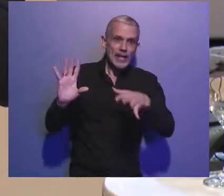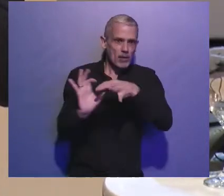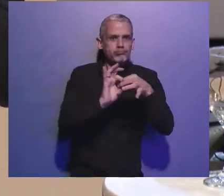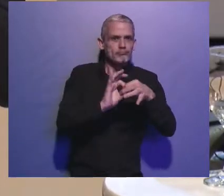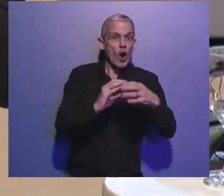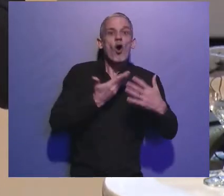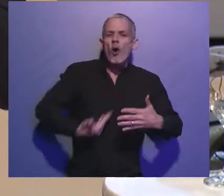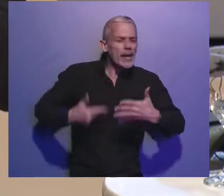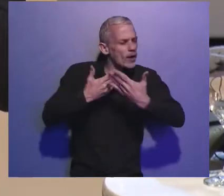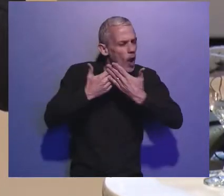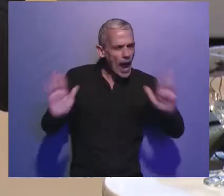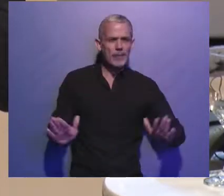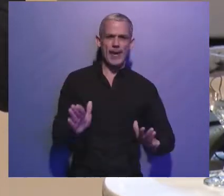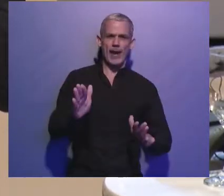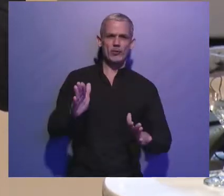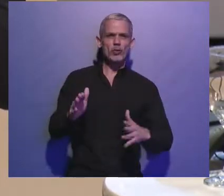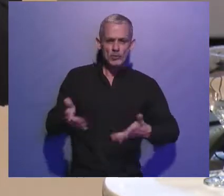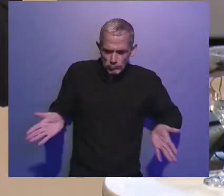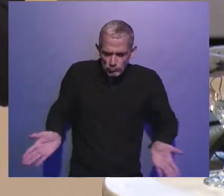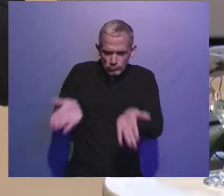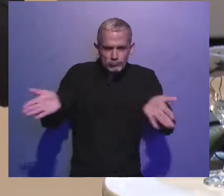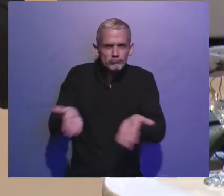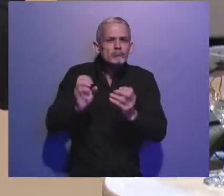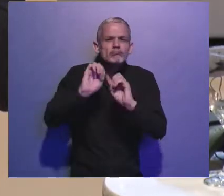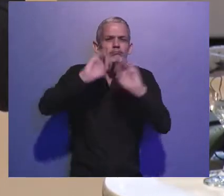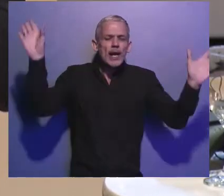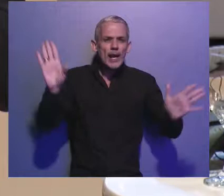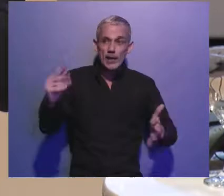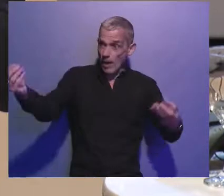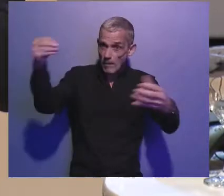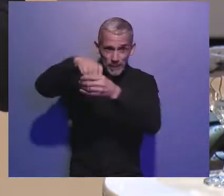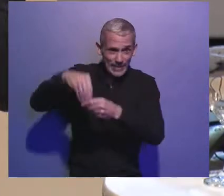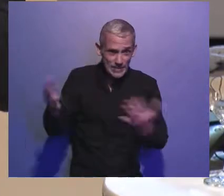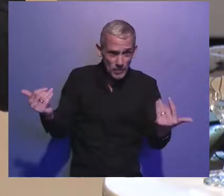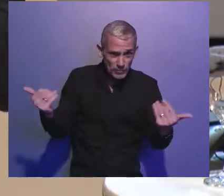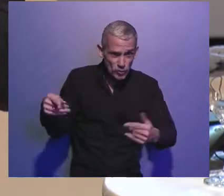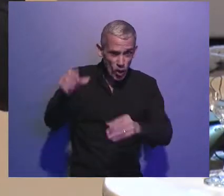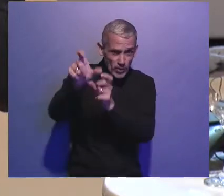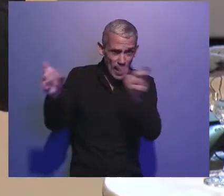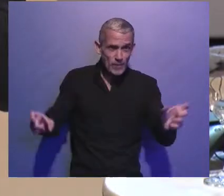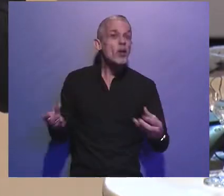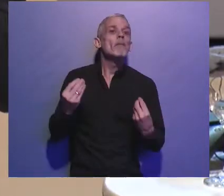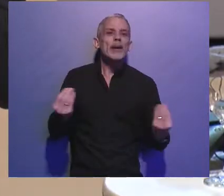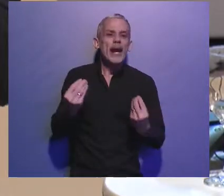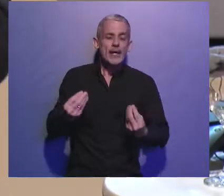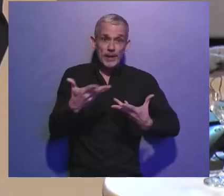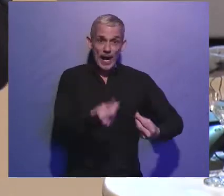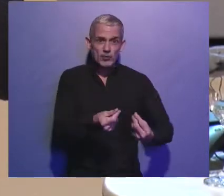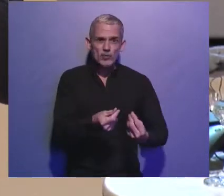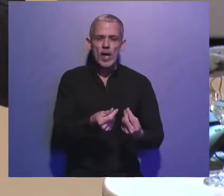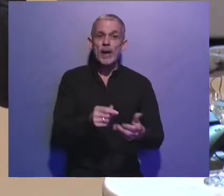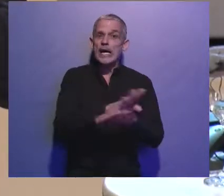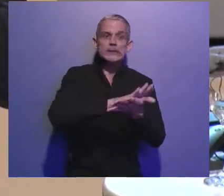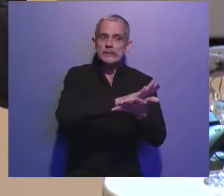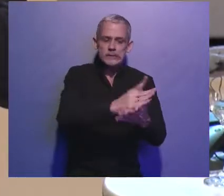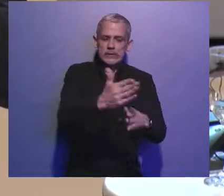encouraging transparency and participation definitely helps to prevent such issues at the municipal